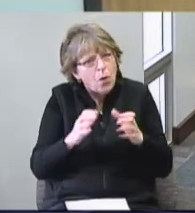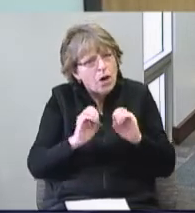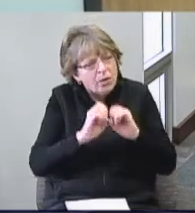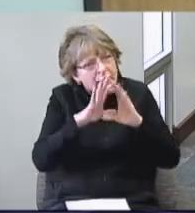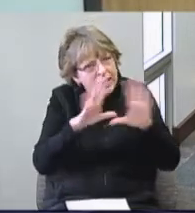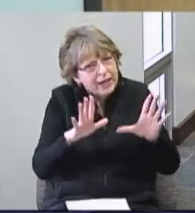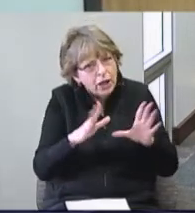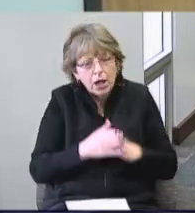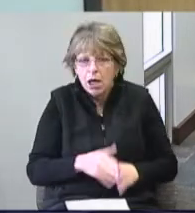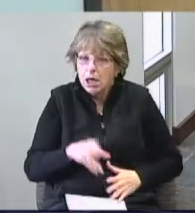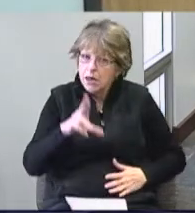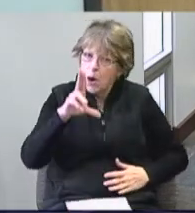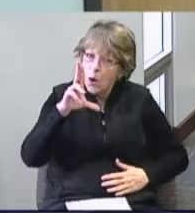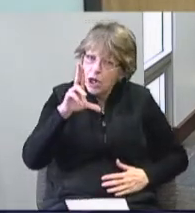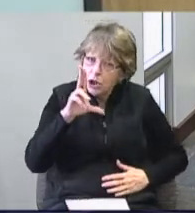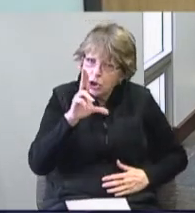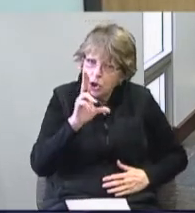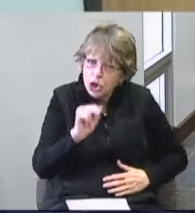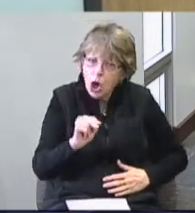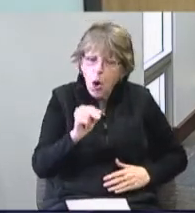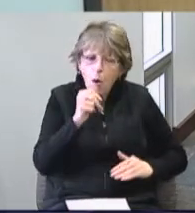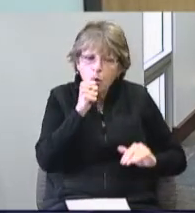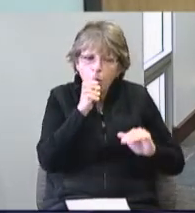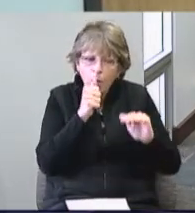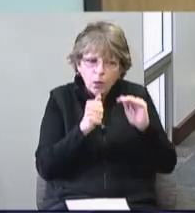no conspiracy of silence here.